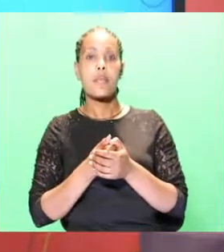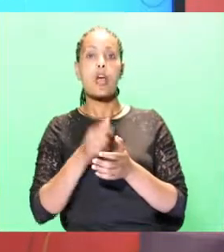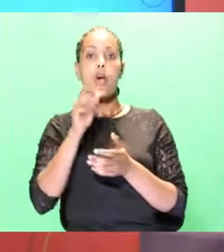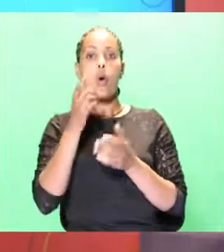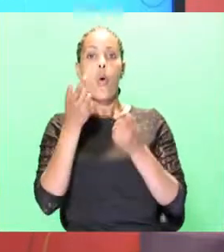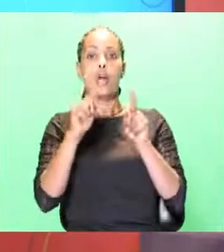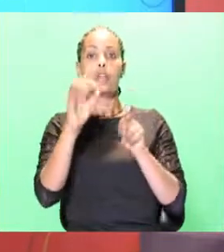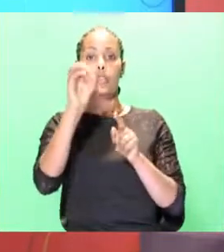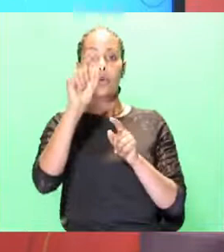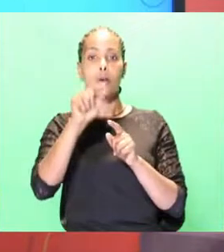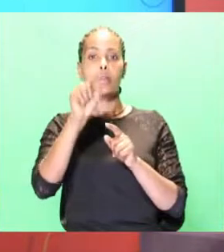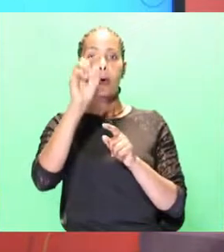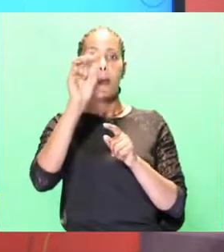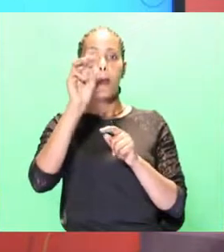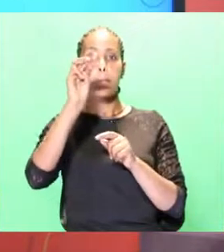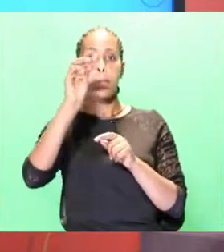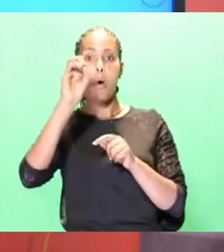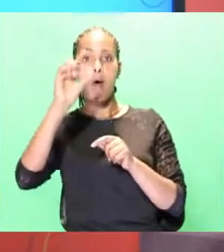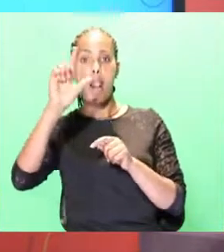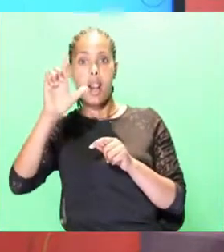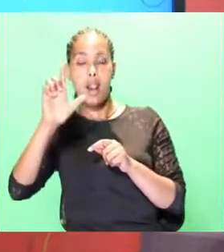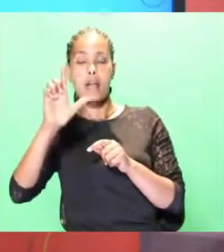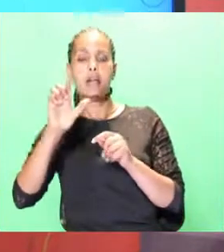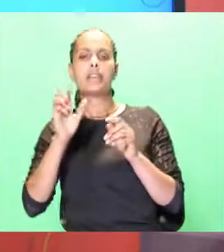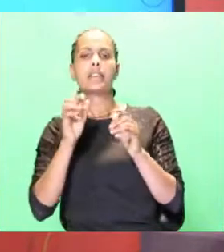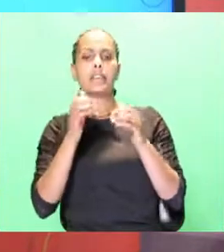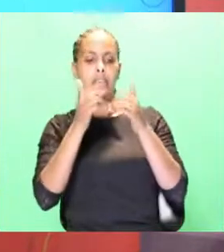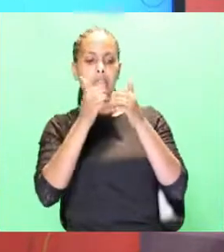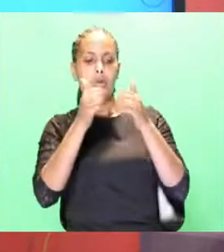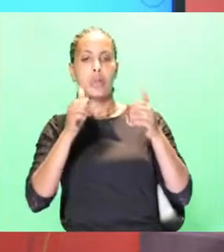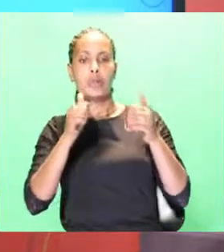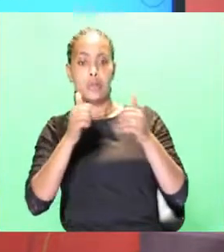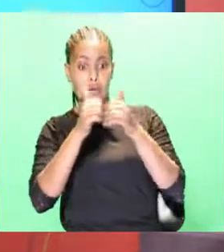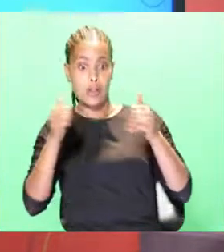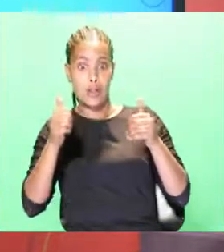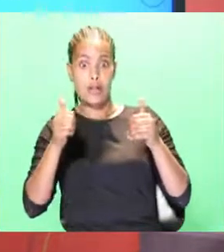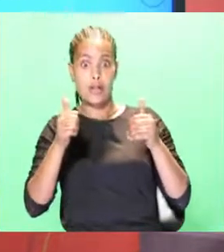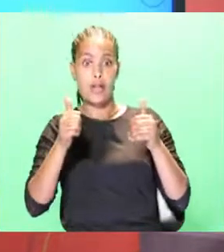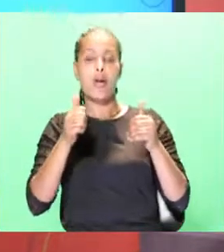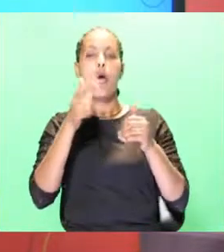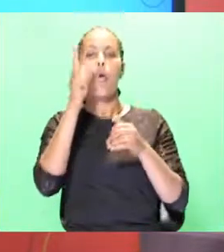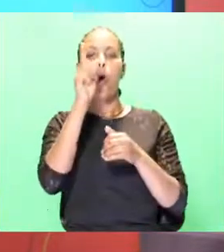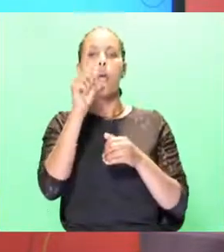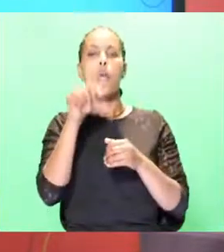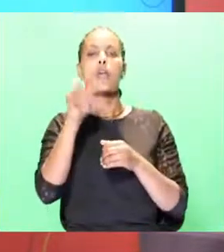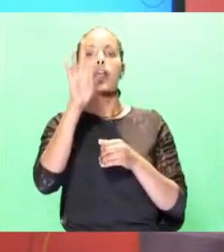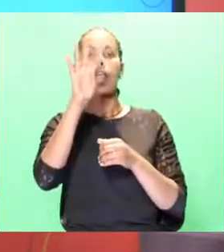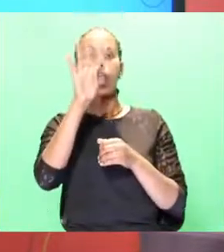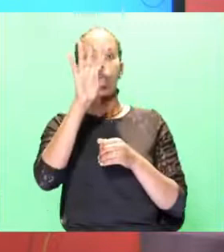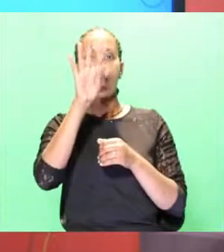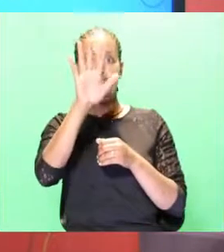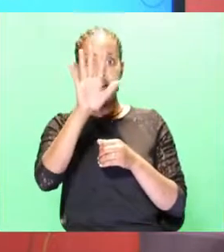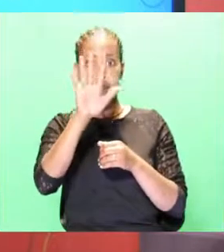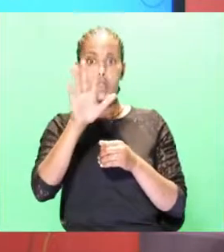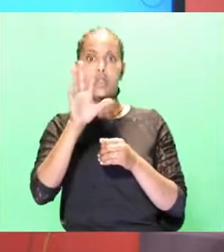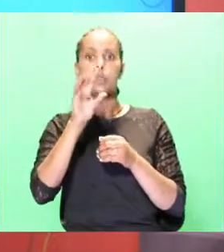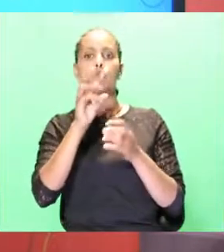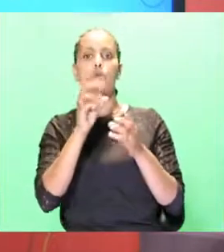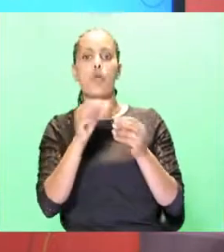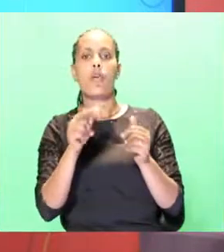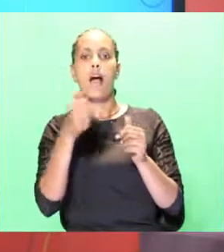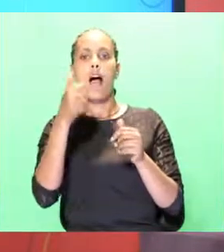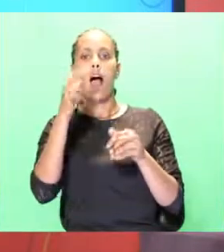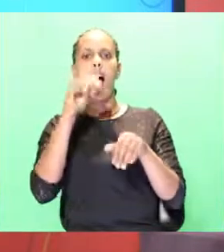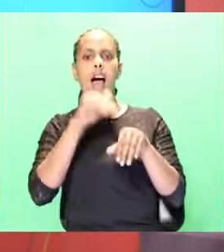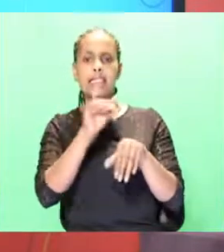When 0.5 mole of a non-dissociating solid is dissolved in 1.5 mole of the solvent at